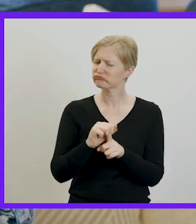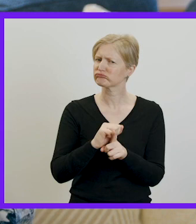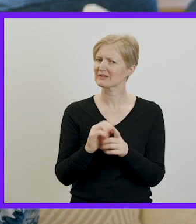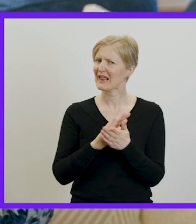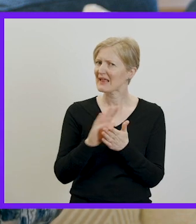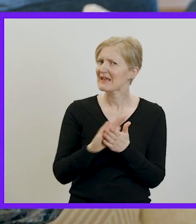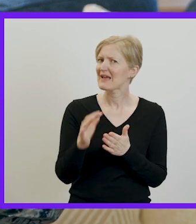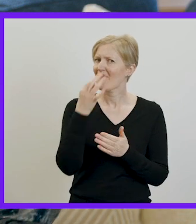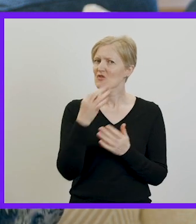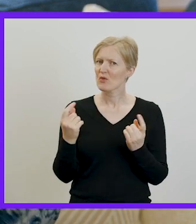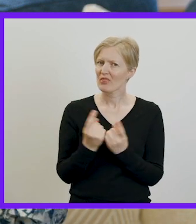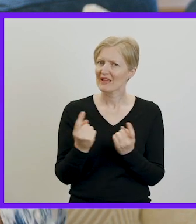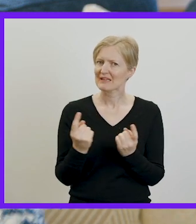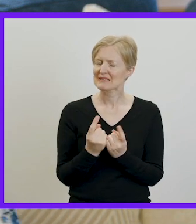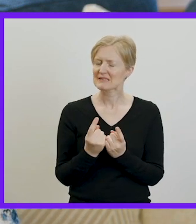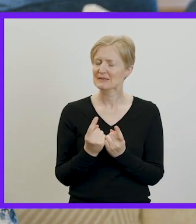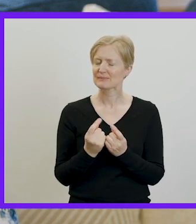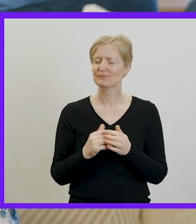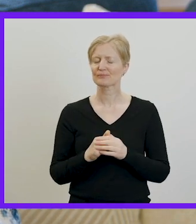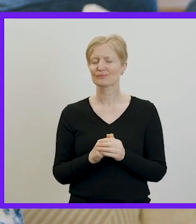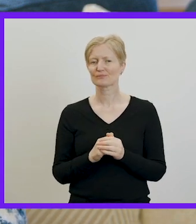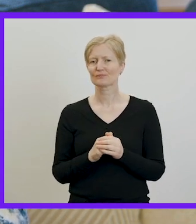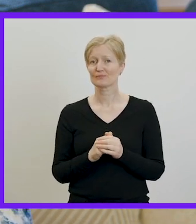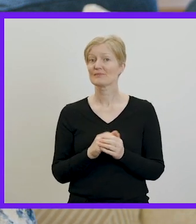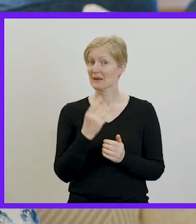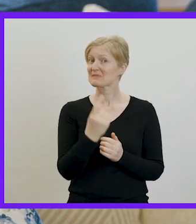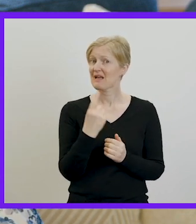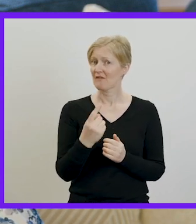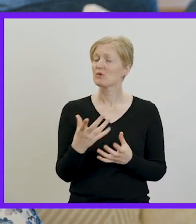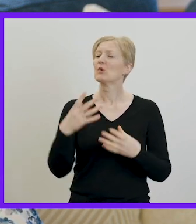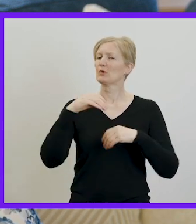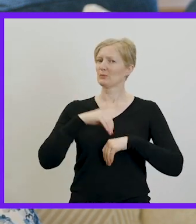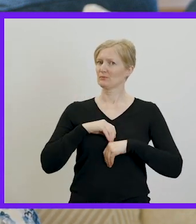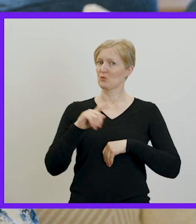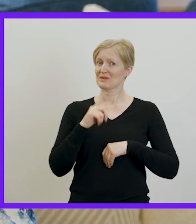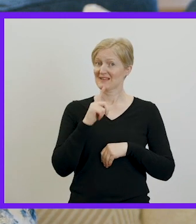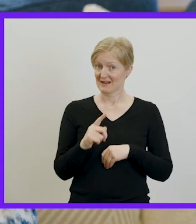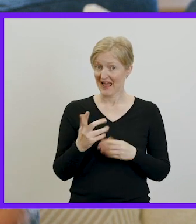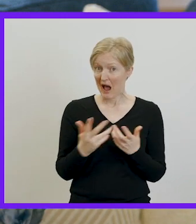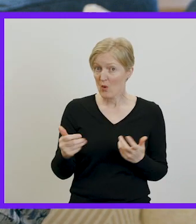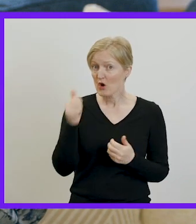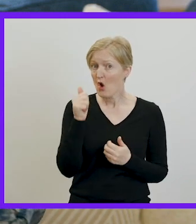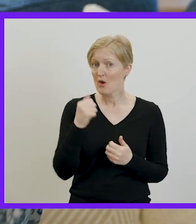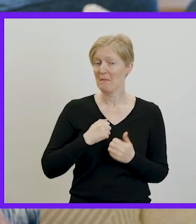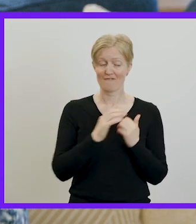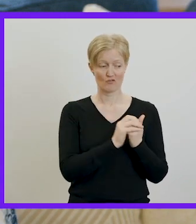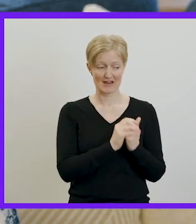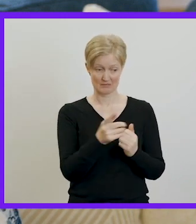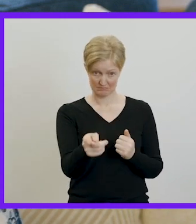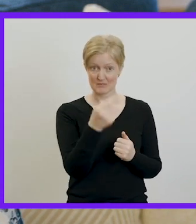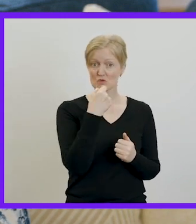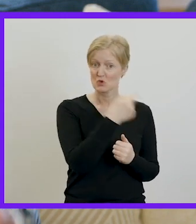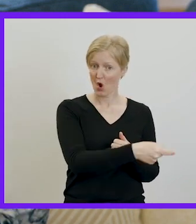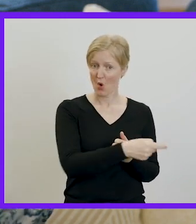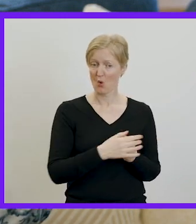areas where he could really come closer to God. I know that he took that seriously because he talked to other friends of